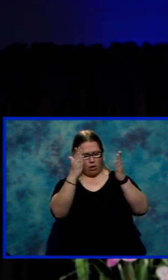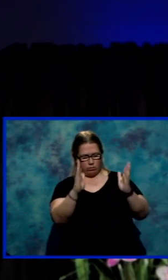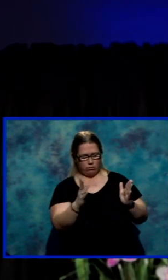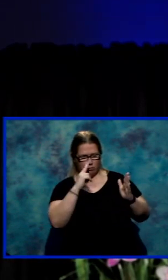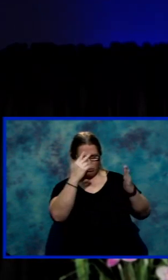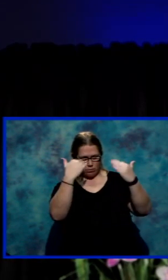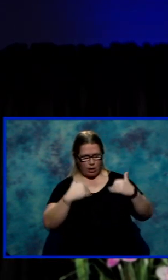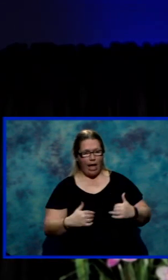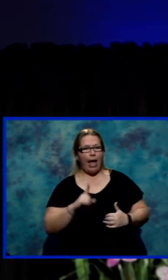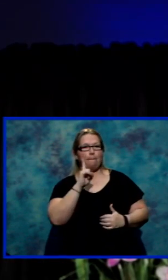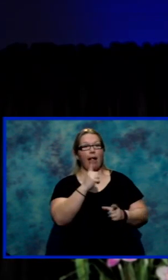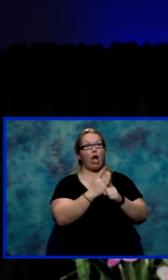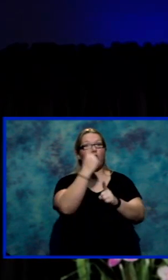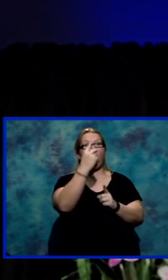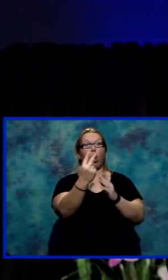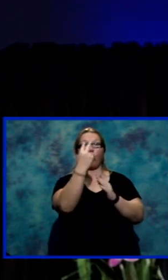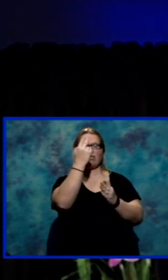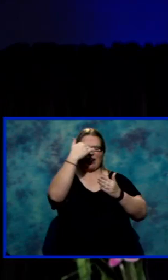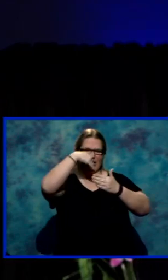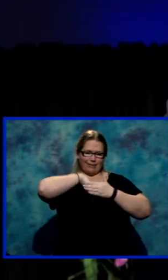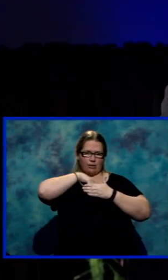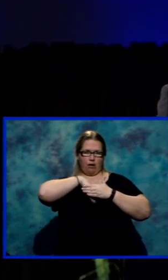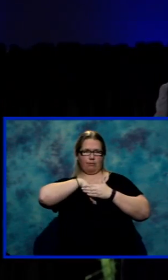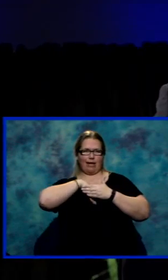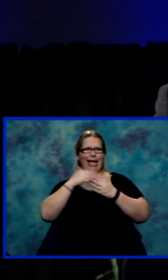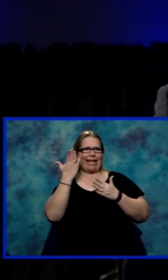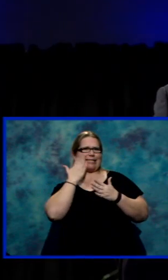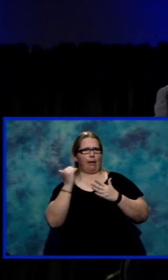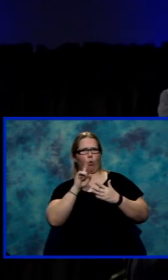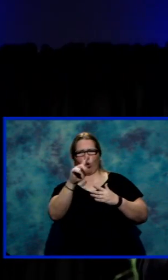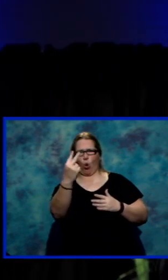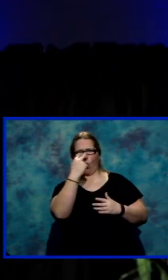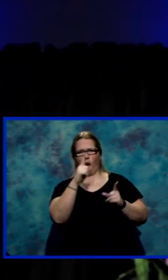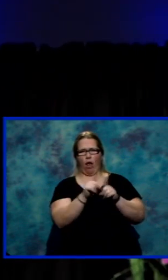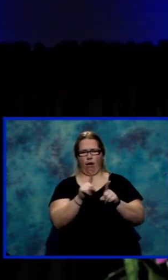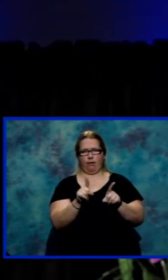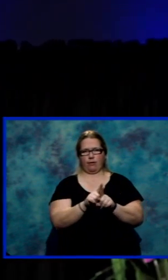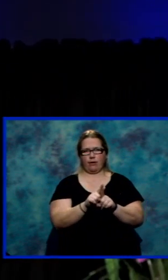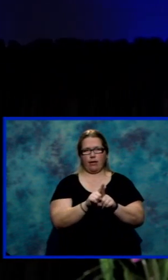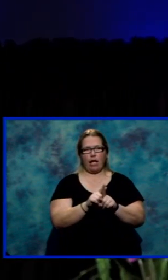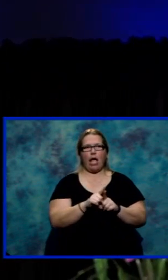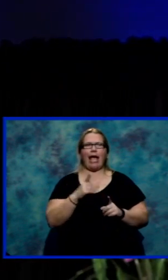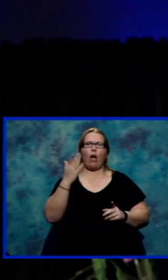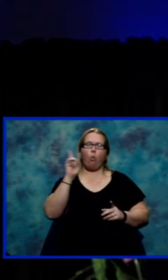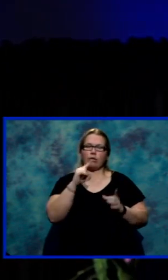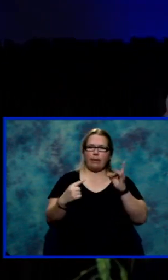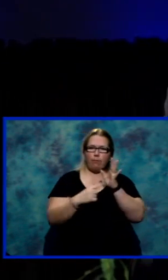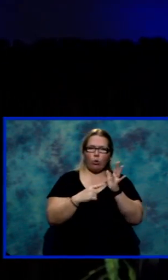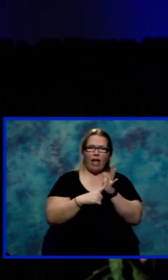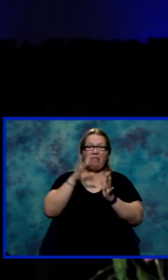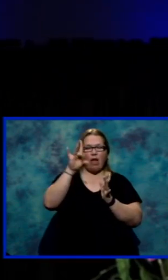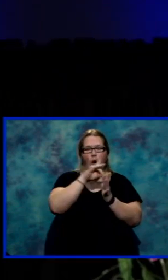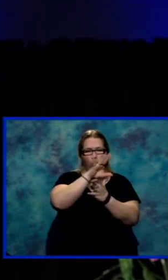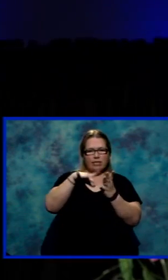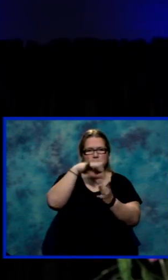on the," it doesn't matter what you look like on the outside. What matters is whether or not the Holy Spirit has had an